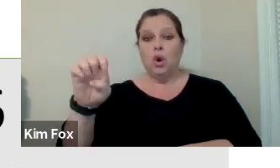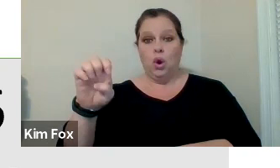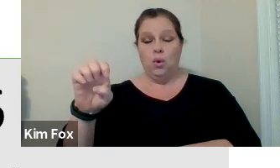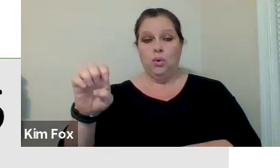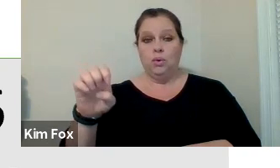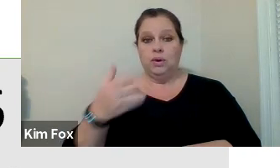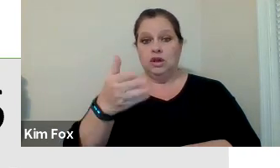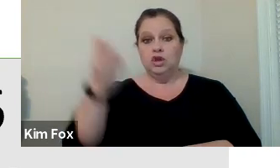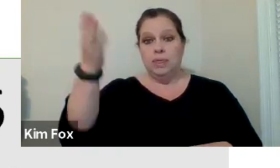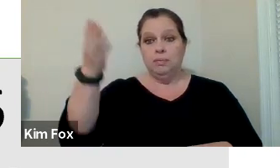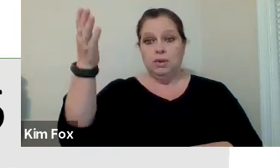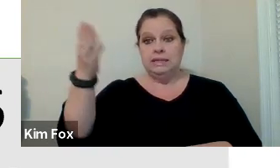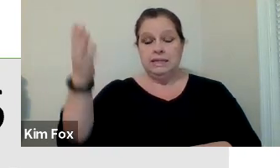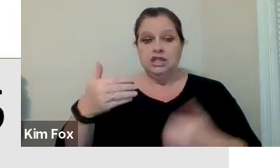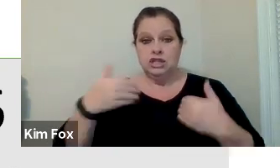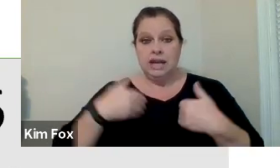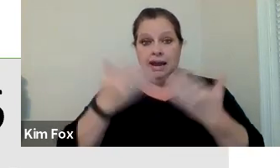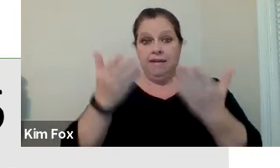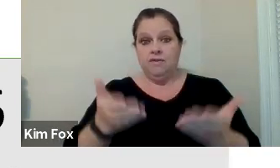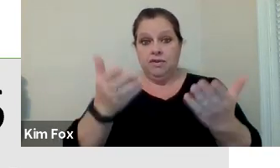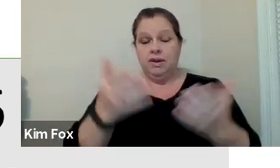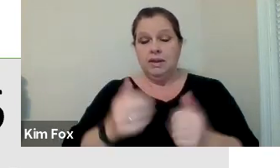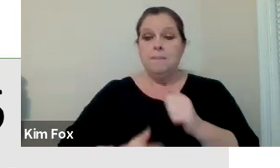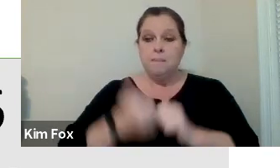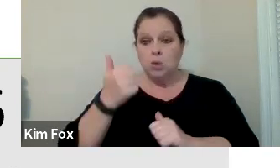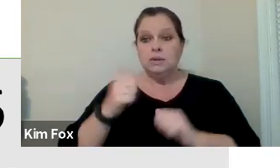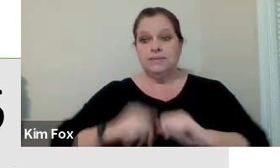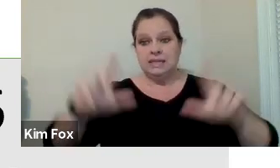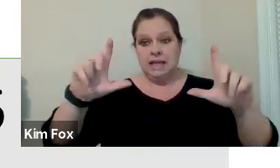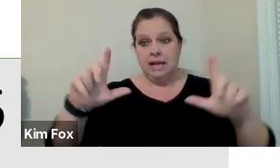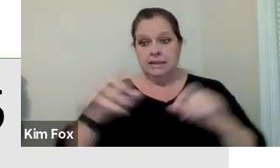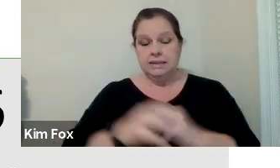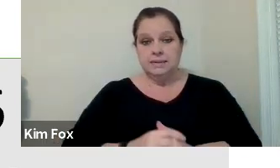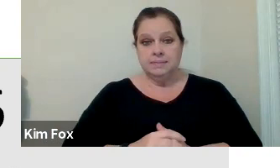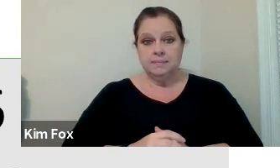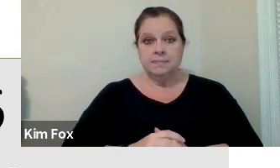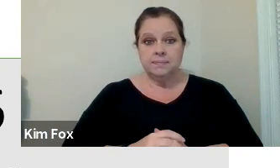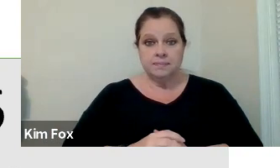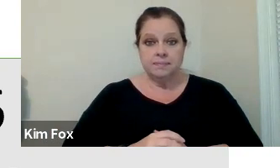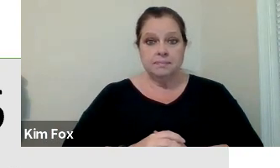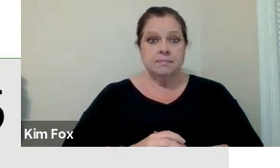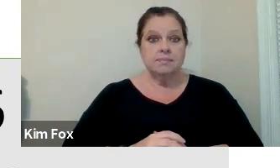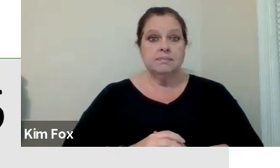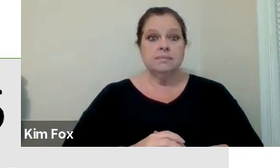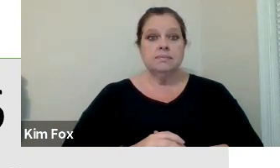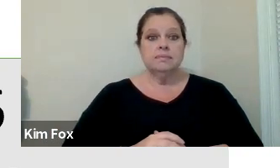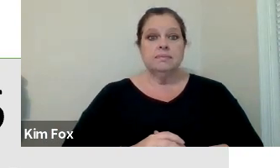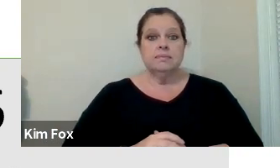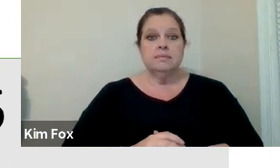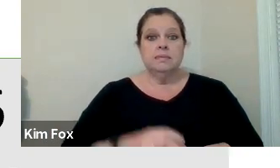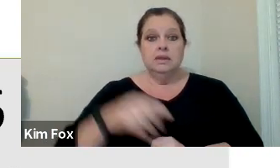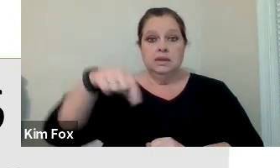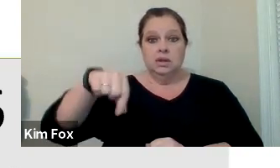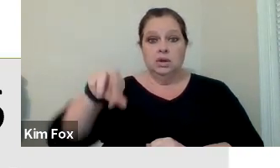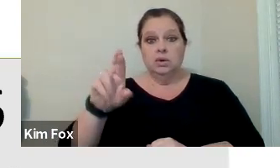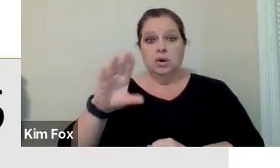the presentation that I have on the majority of the slides. So the one QR code there